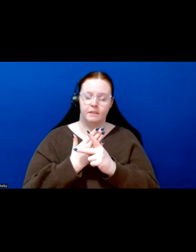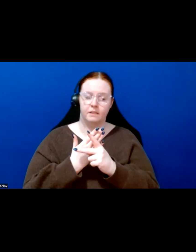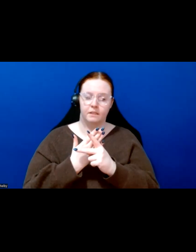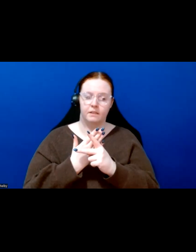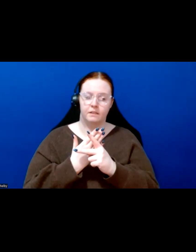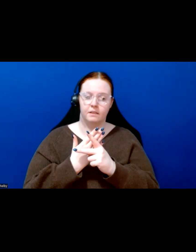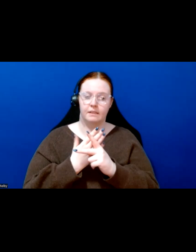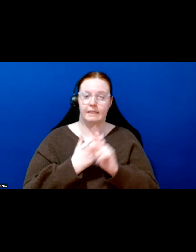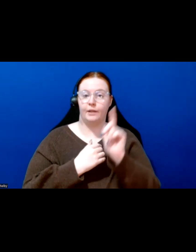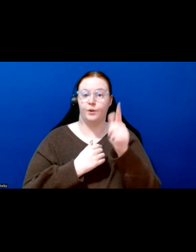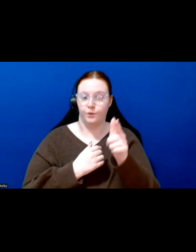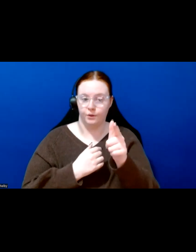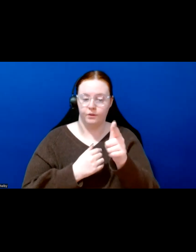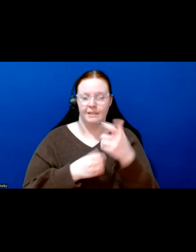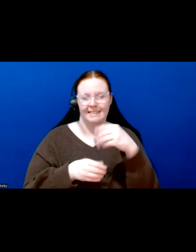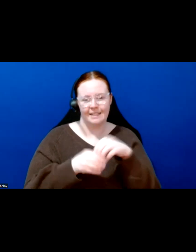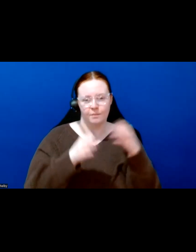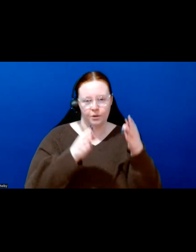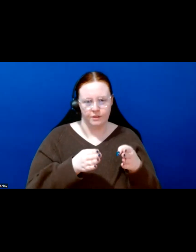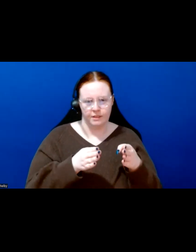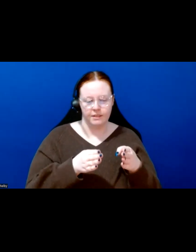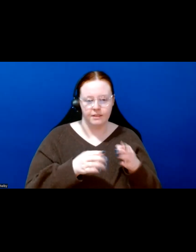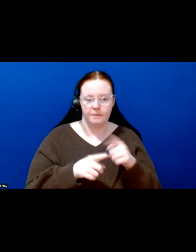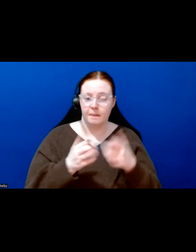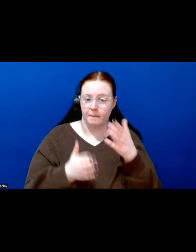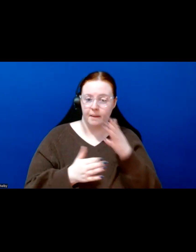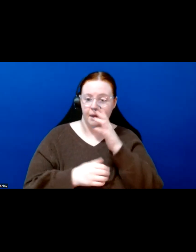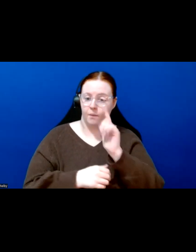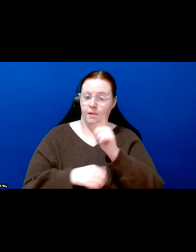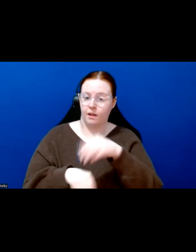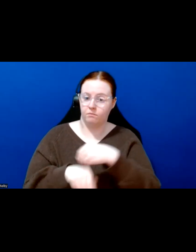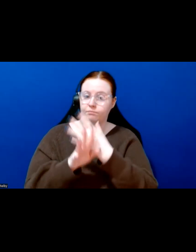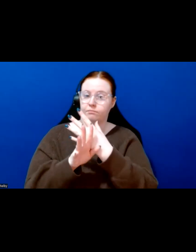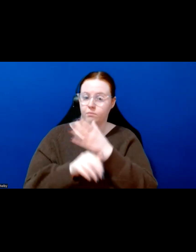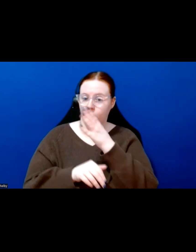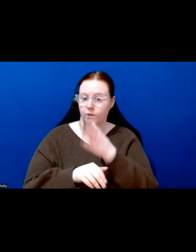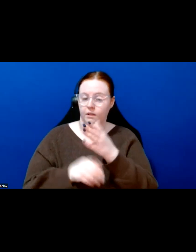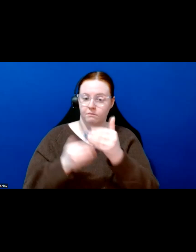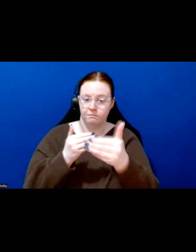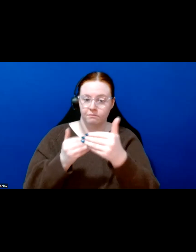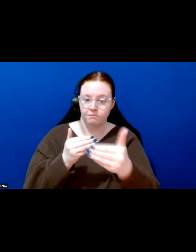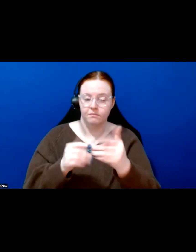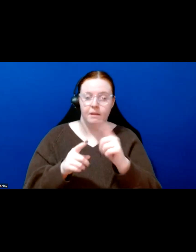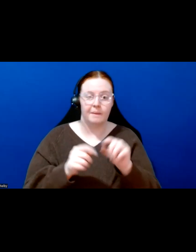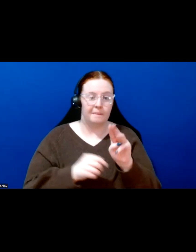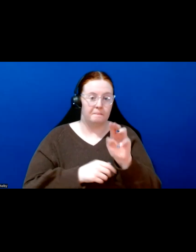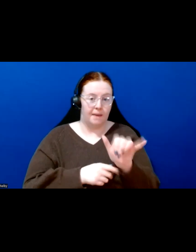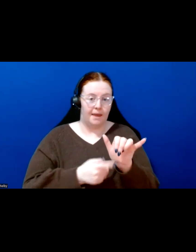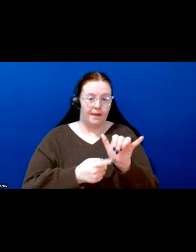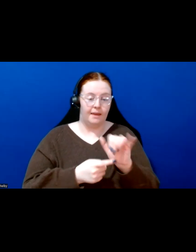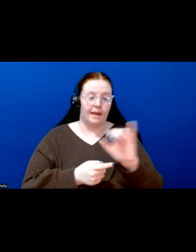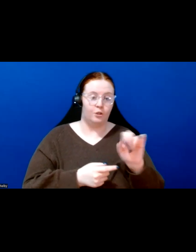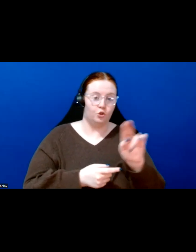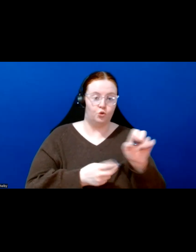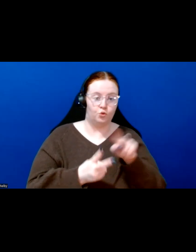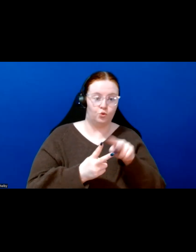later on. It's in person though. I might do like a online one like in the coming months to come, but in May and in June I'm doing